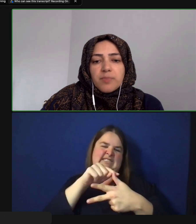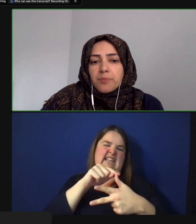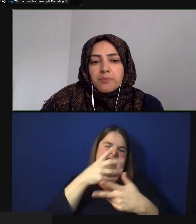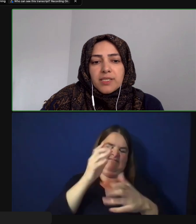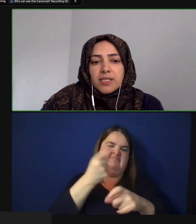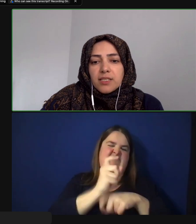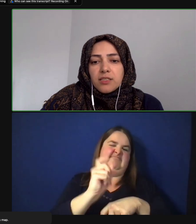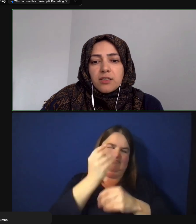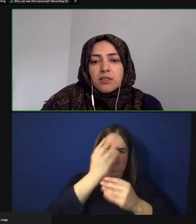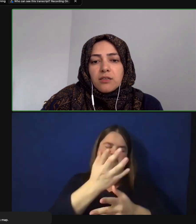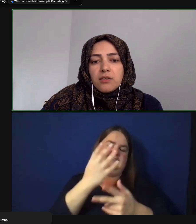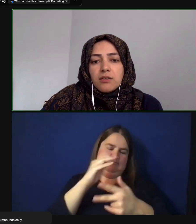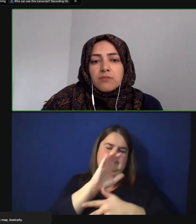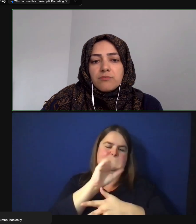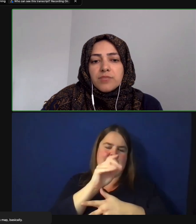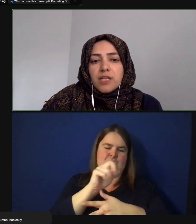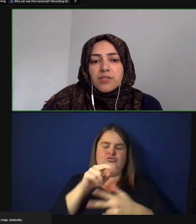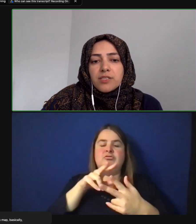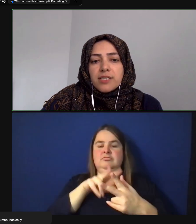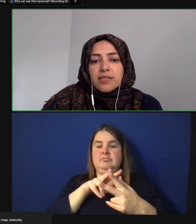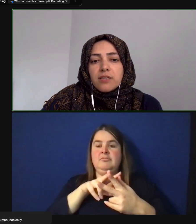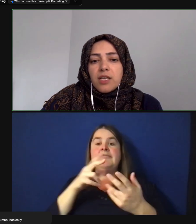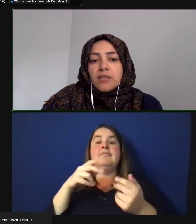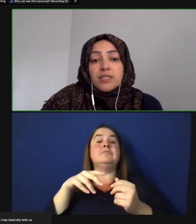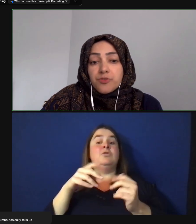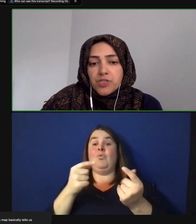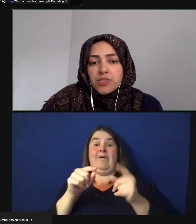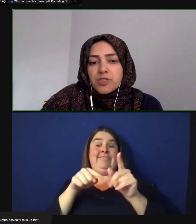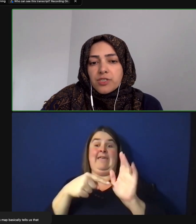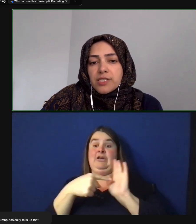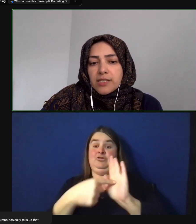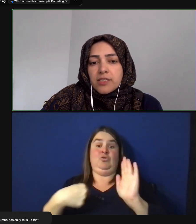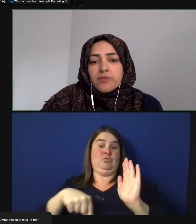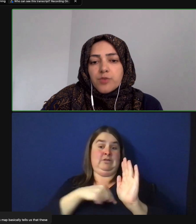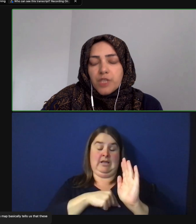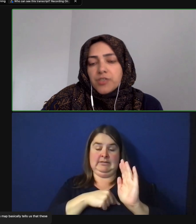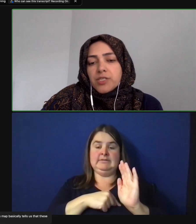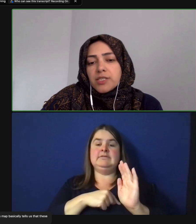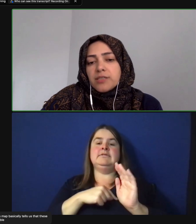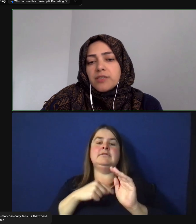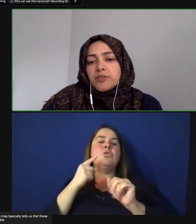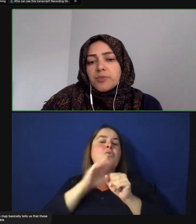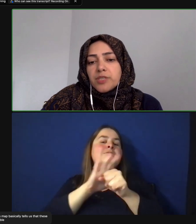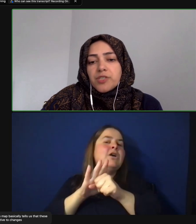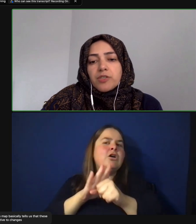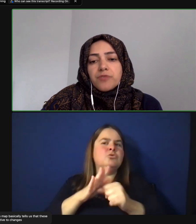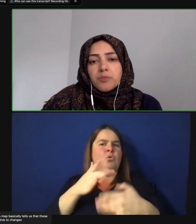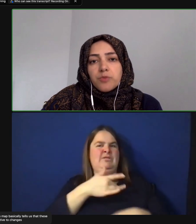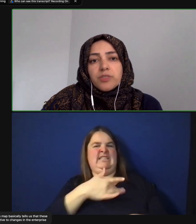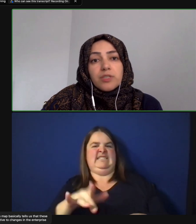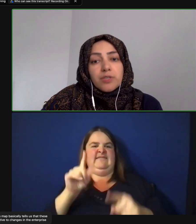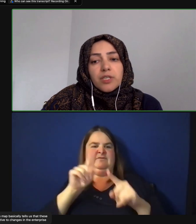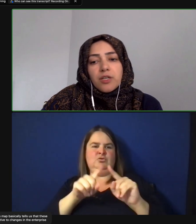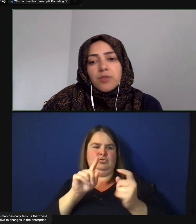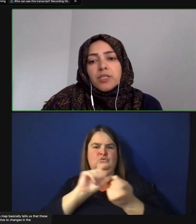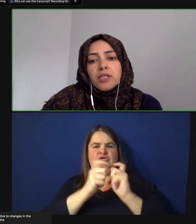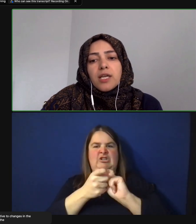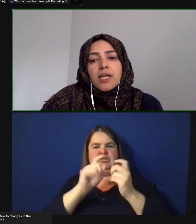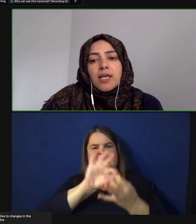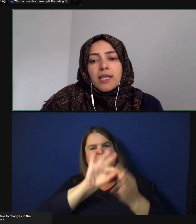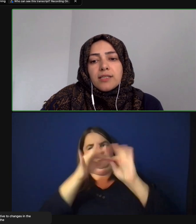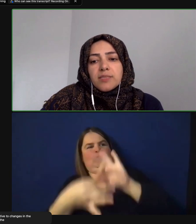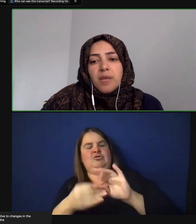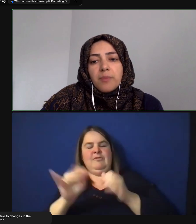So this map basically tells us that these regions are sensitive to changes in the interpretation of the movie during